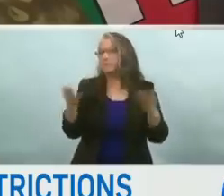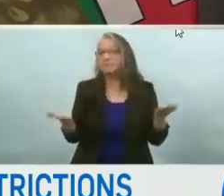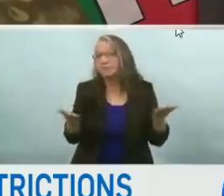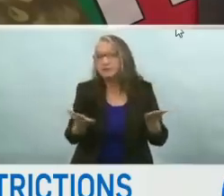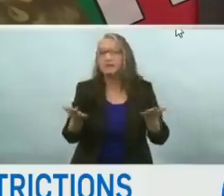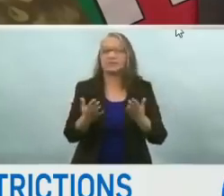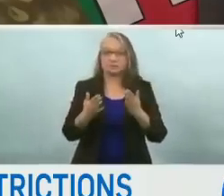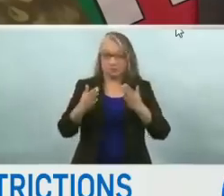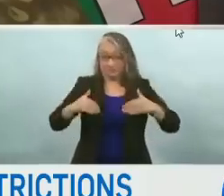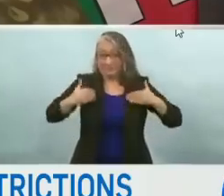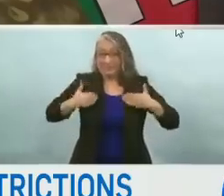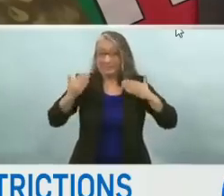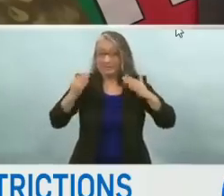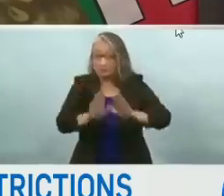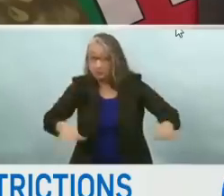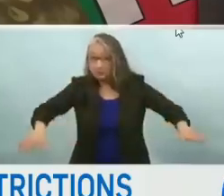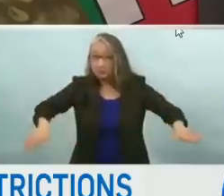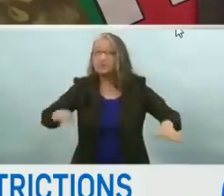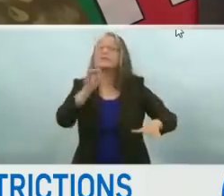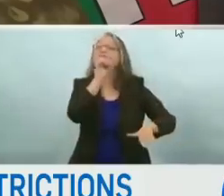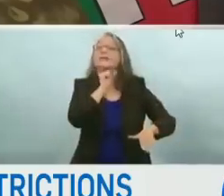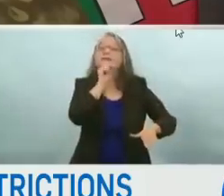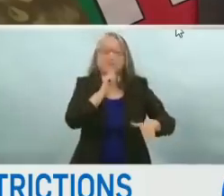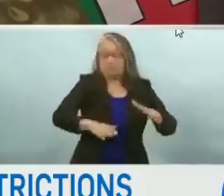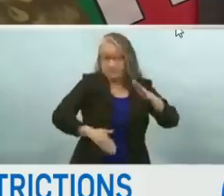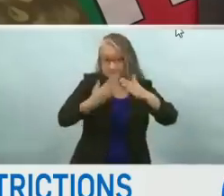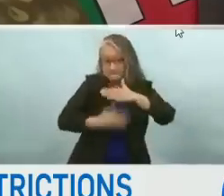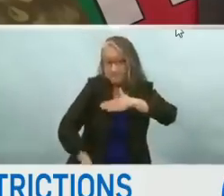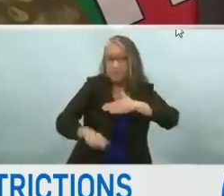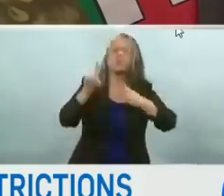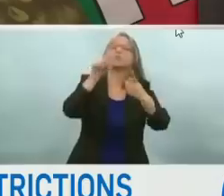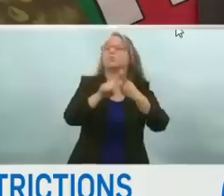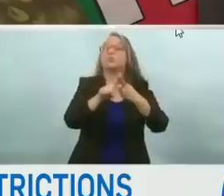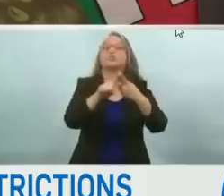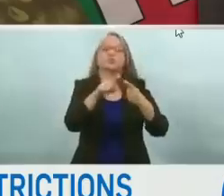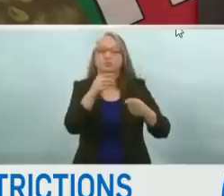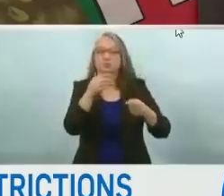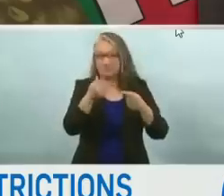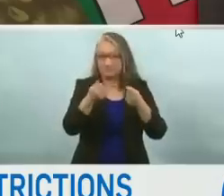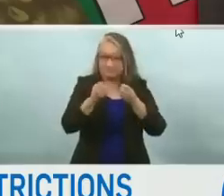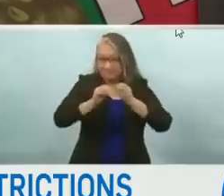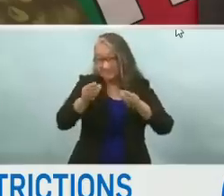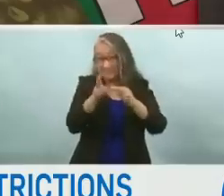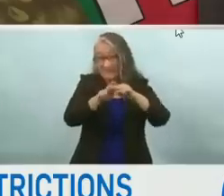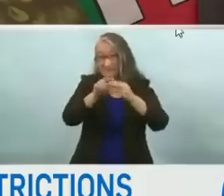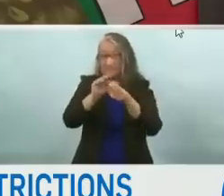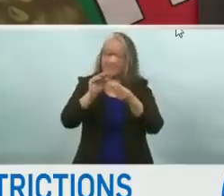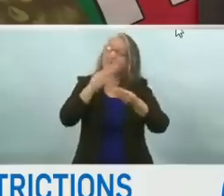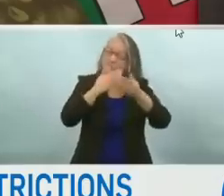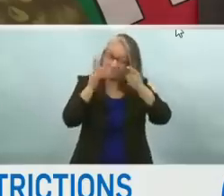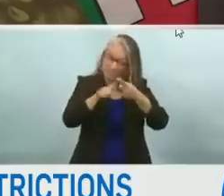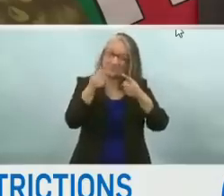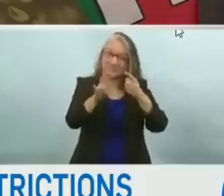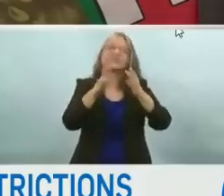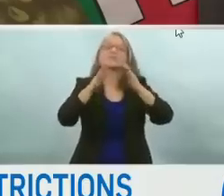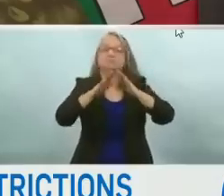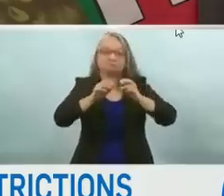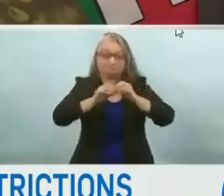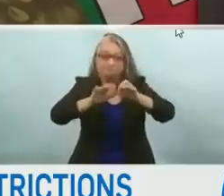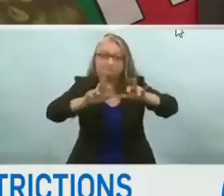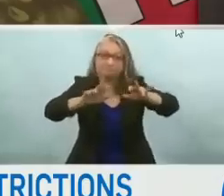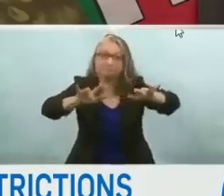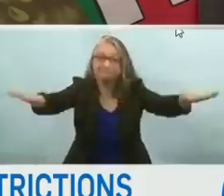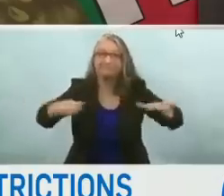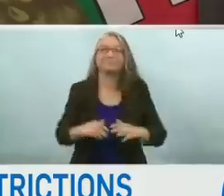period to allow sufficient time for people to make decisions. And so this will start on